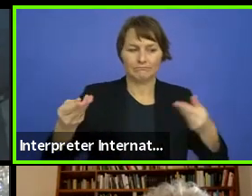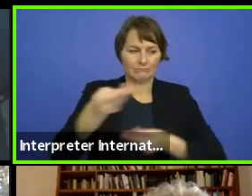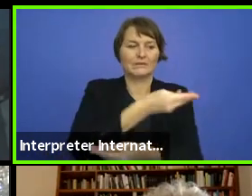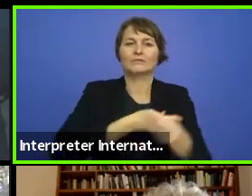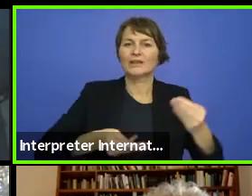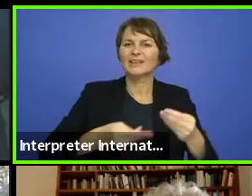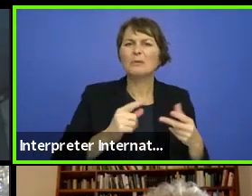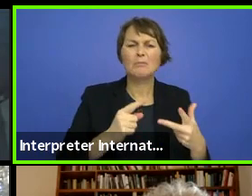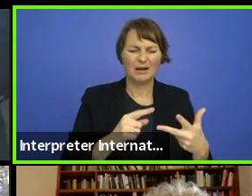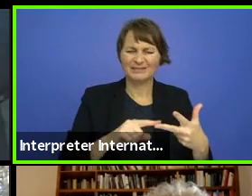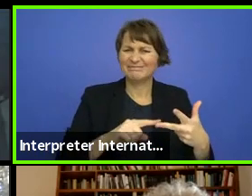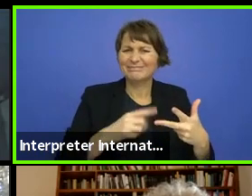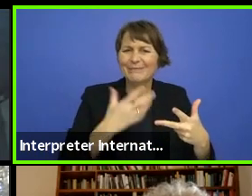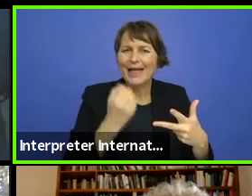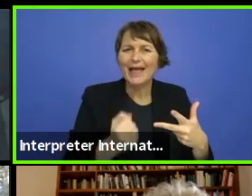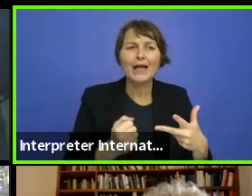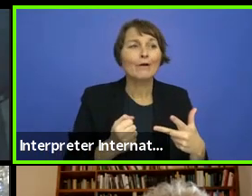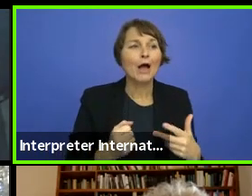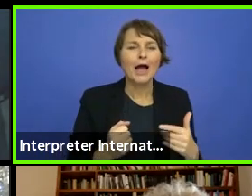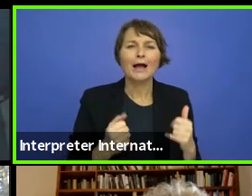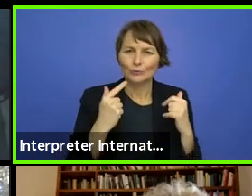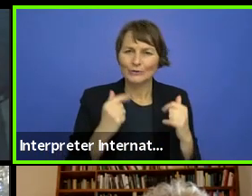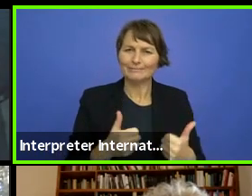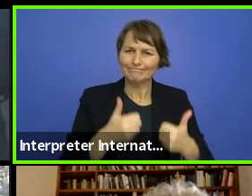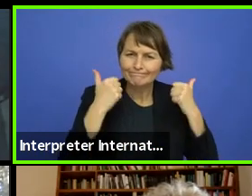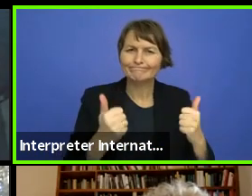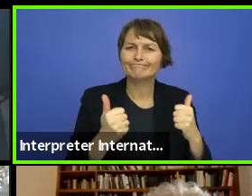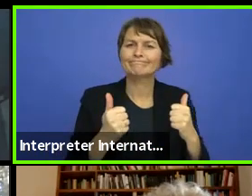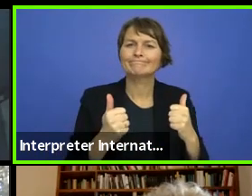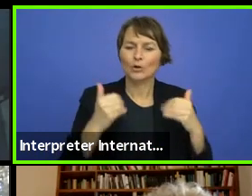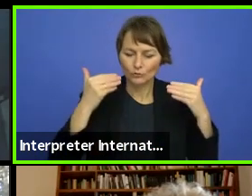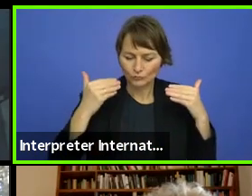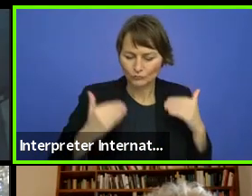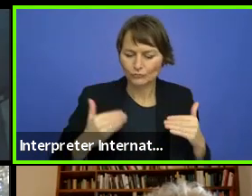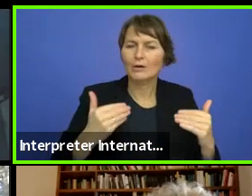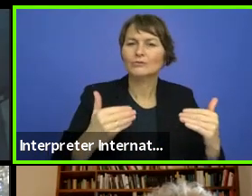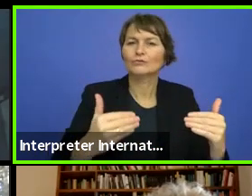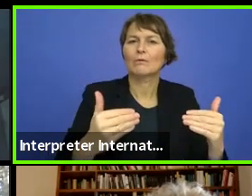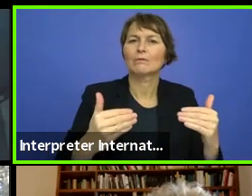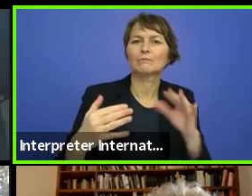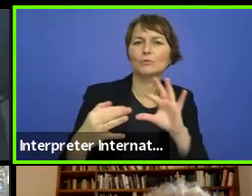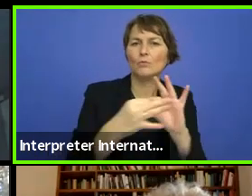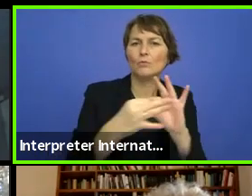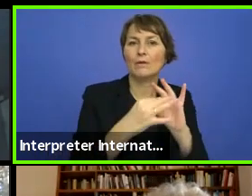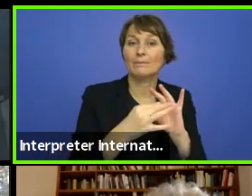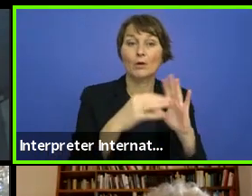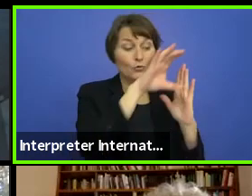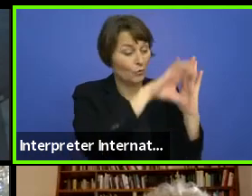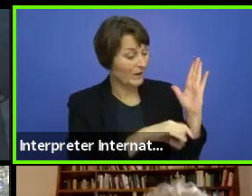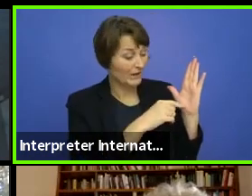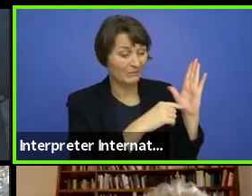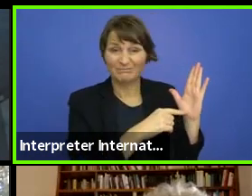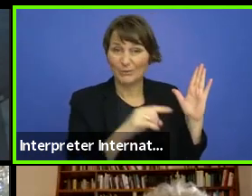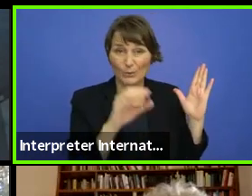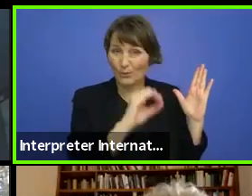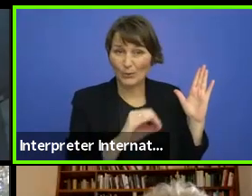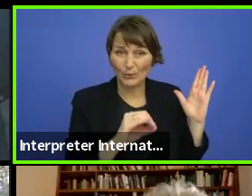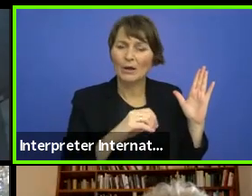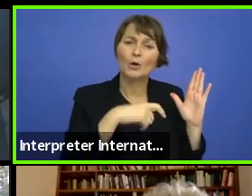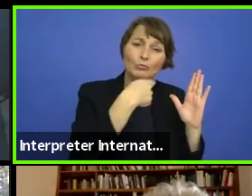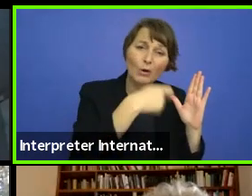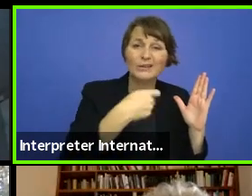structural kind of collaboration in the curriculum. This is for all partners a kind of a big issue, and